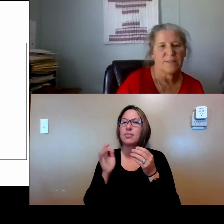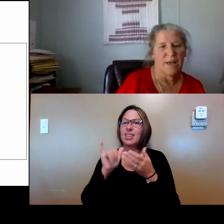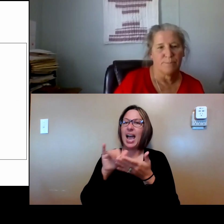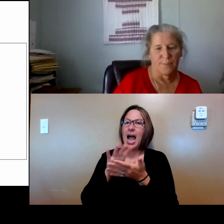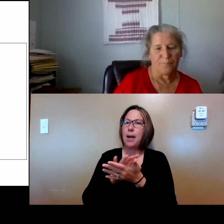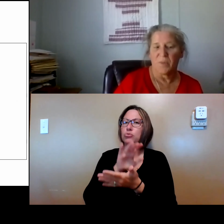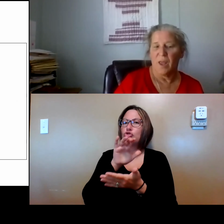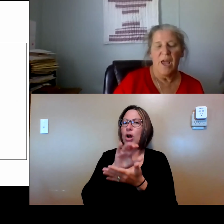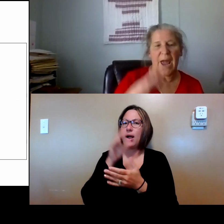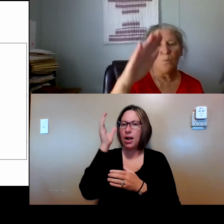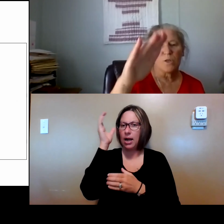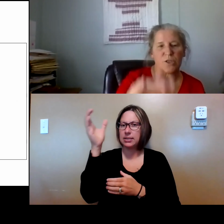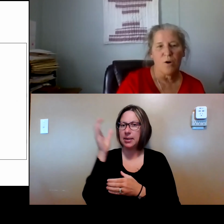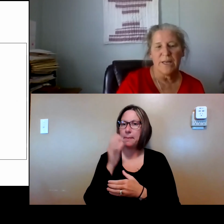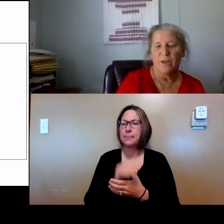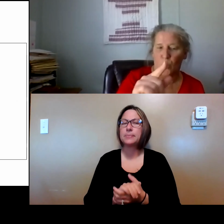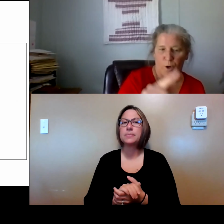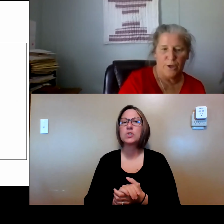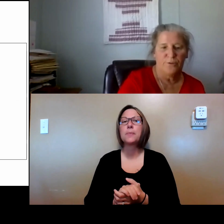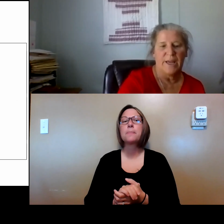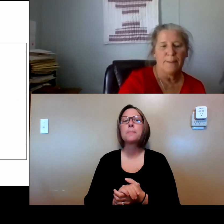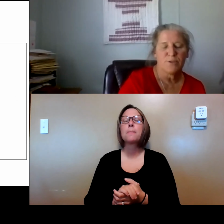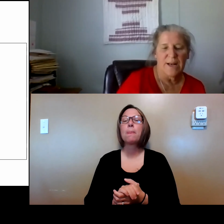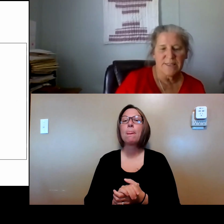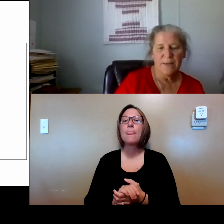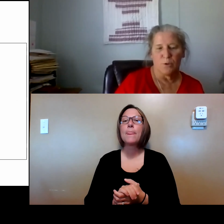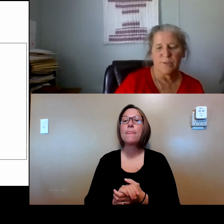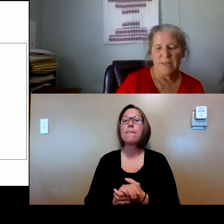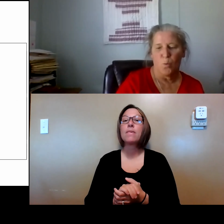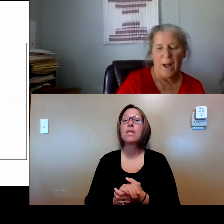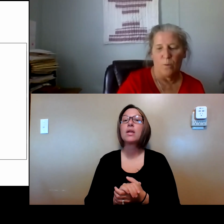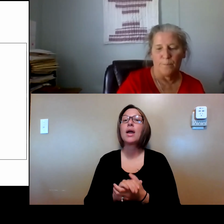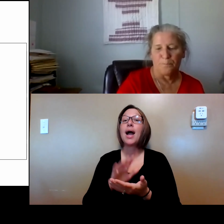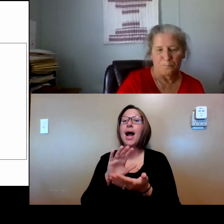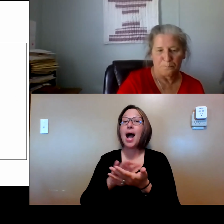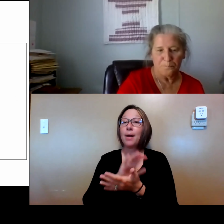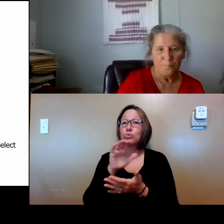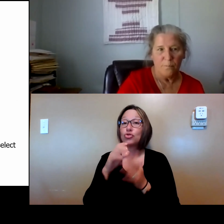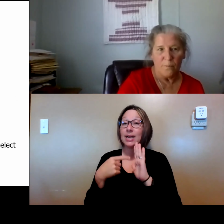abstract concepts. And we're using abstract symbols as well.